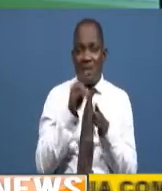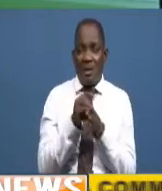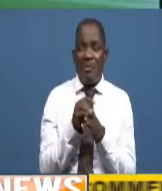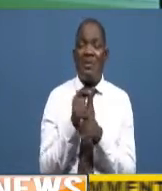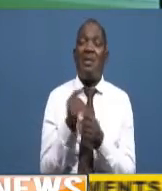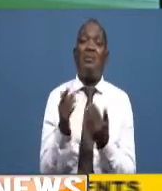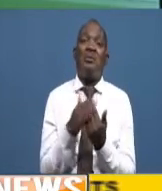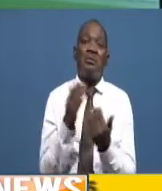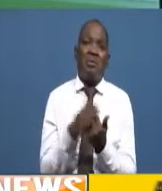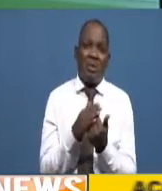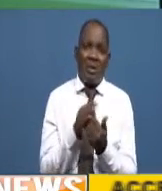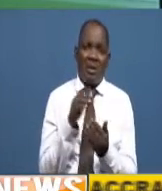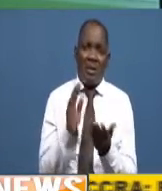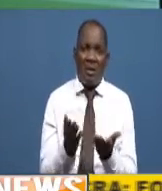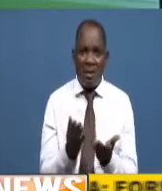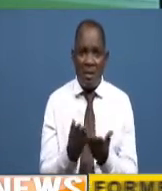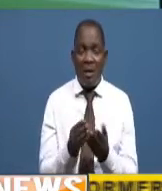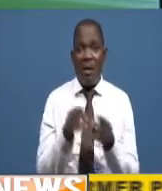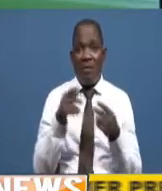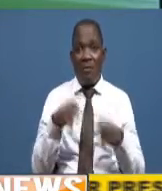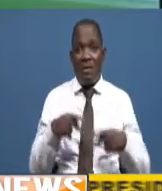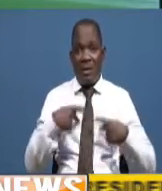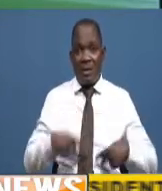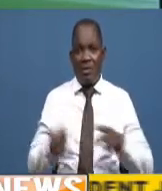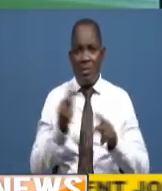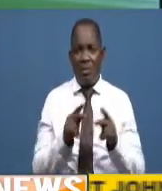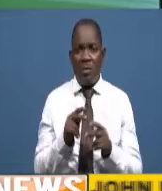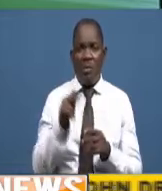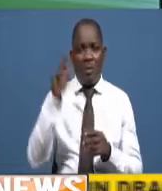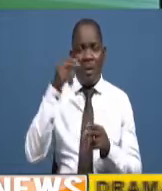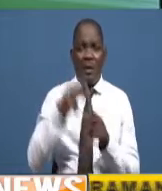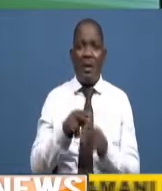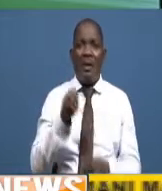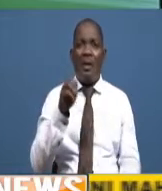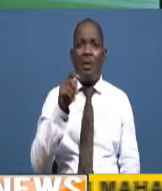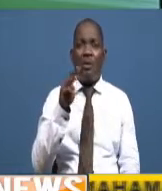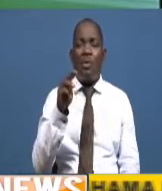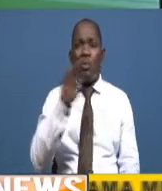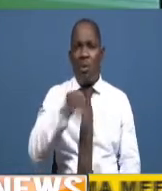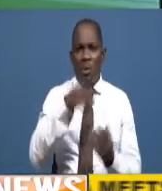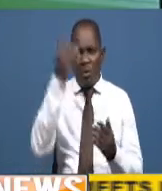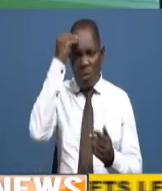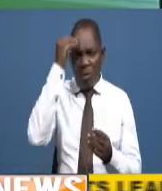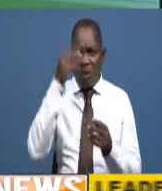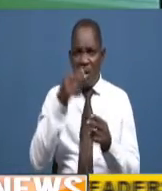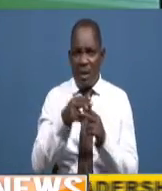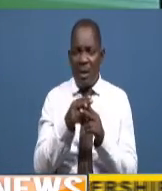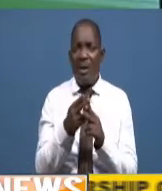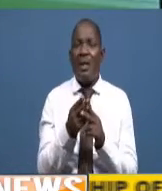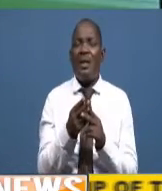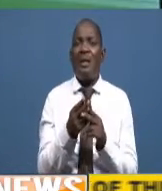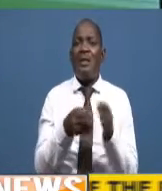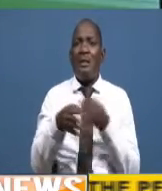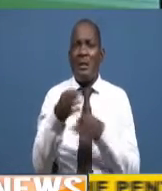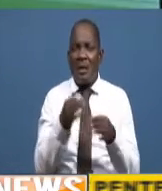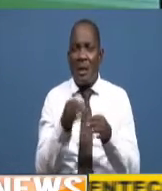simply one aspect of who they are. Physically challenged Emmanuel Ekow Amoako, popularly known as Clock, is changing the